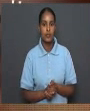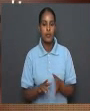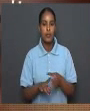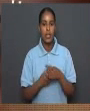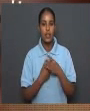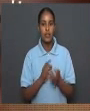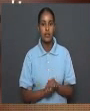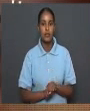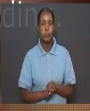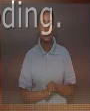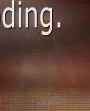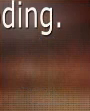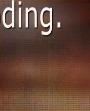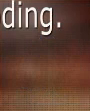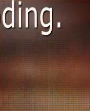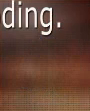Begin.